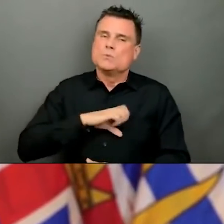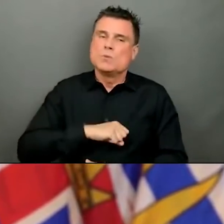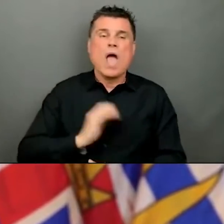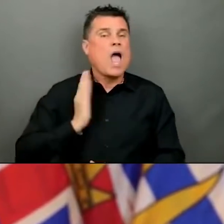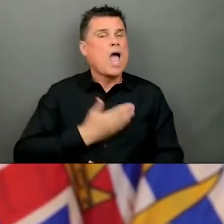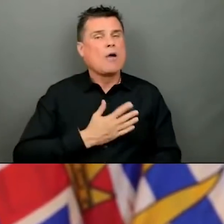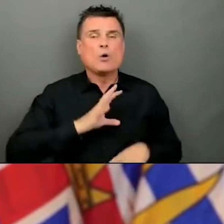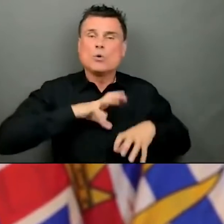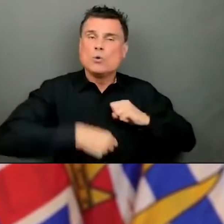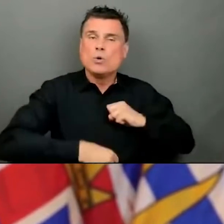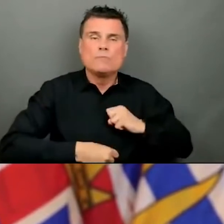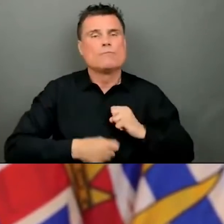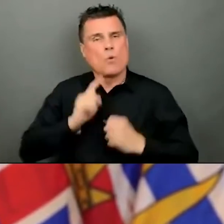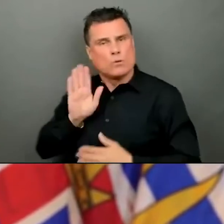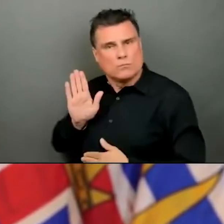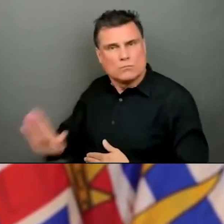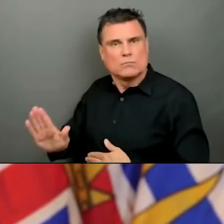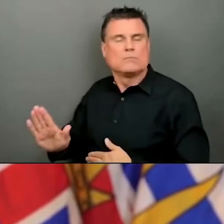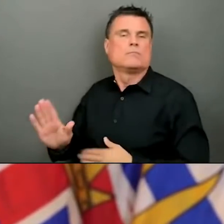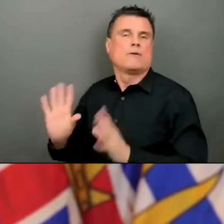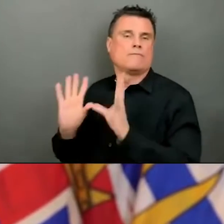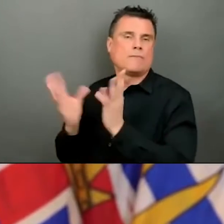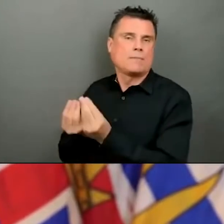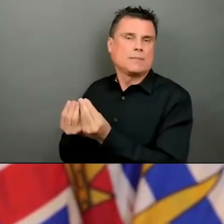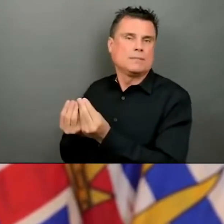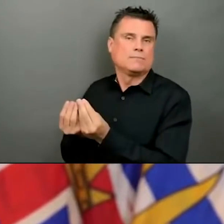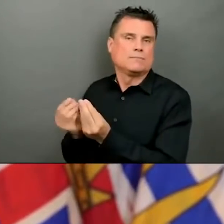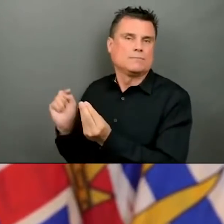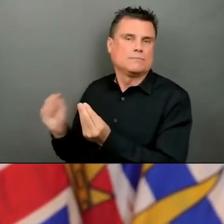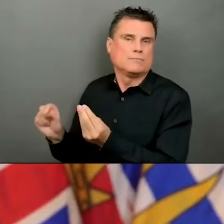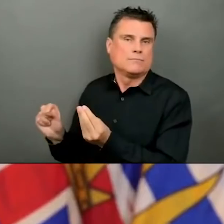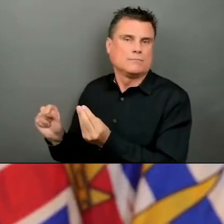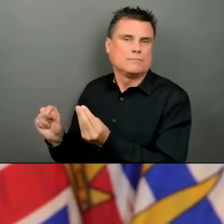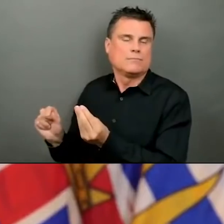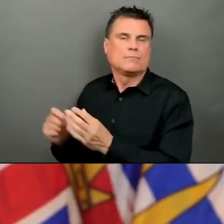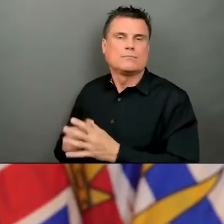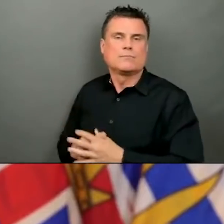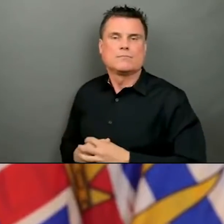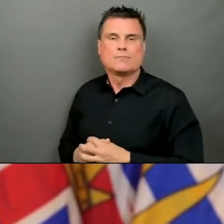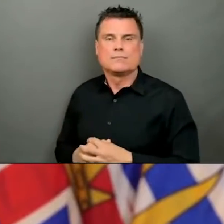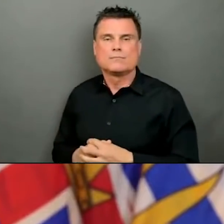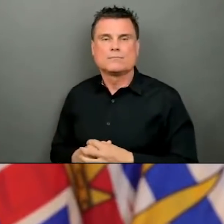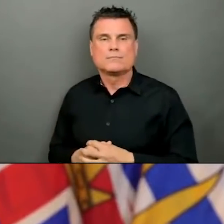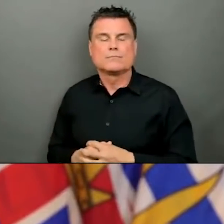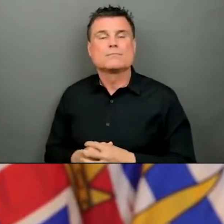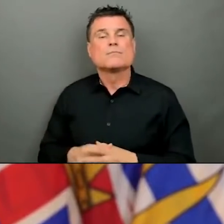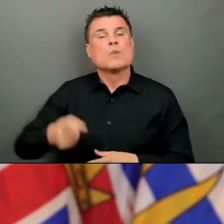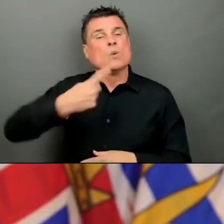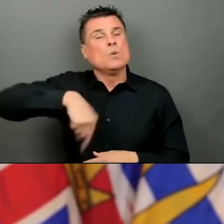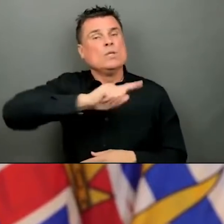have been so affected by caring for people and who have lost loved ones in this pandemic.